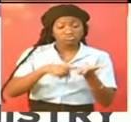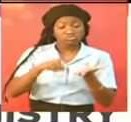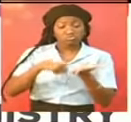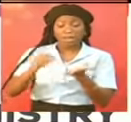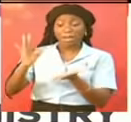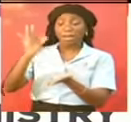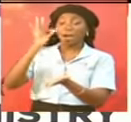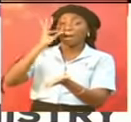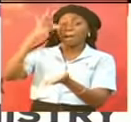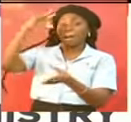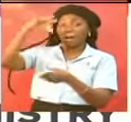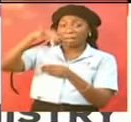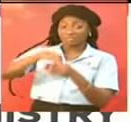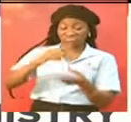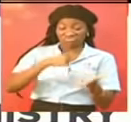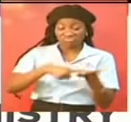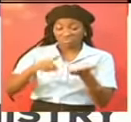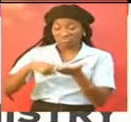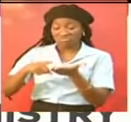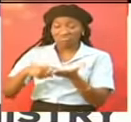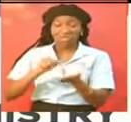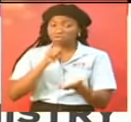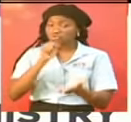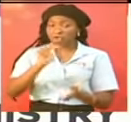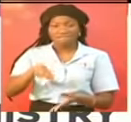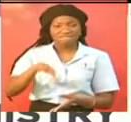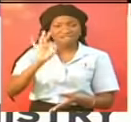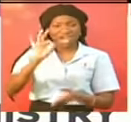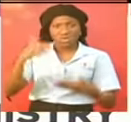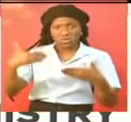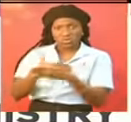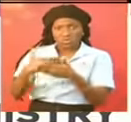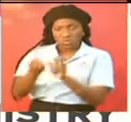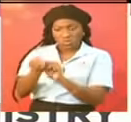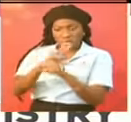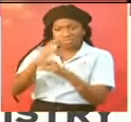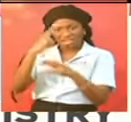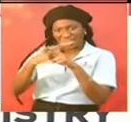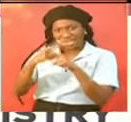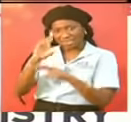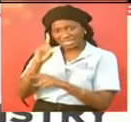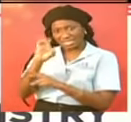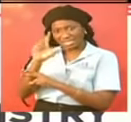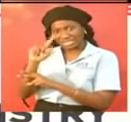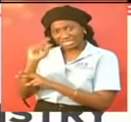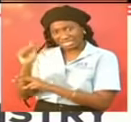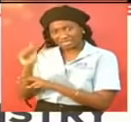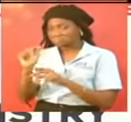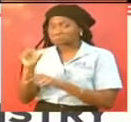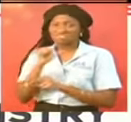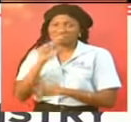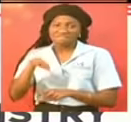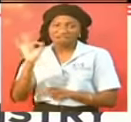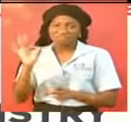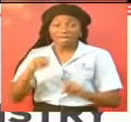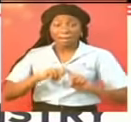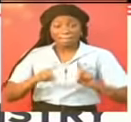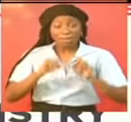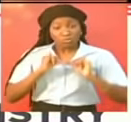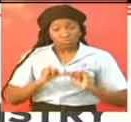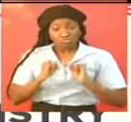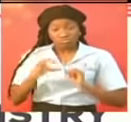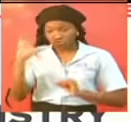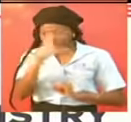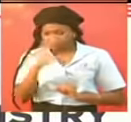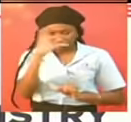of the samples that we have so far sequenced. There is constant monitoring for the introduction of variants,